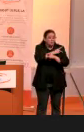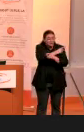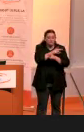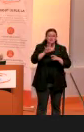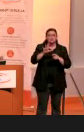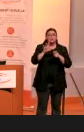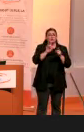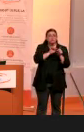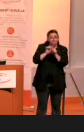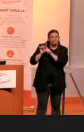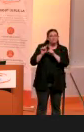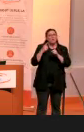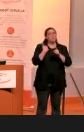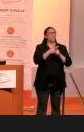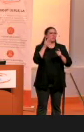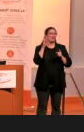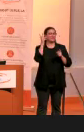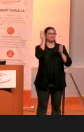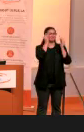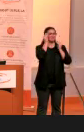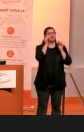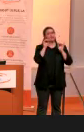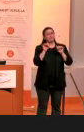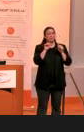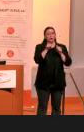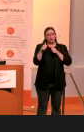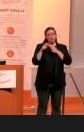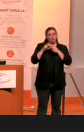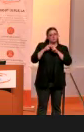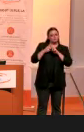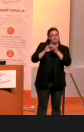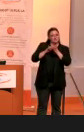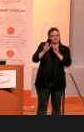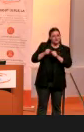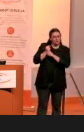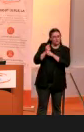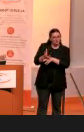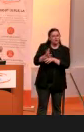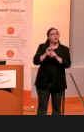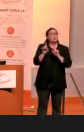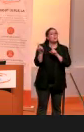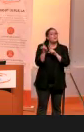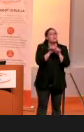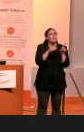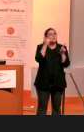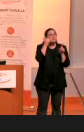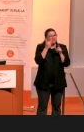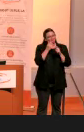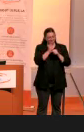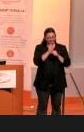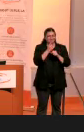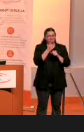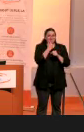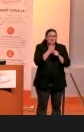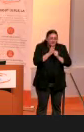even Plaquenil, we think about the side effects associated with those, but we also think about the inflammation and